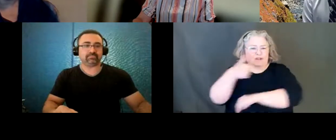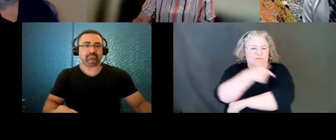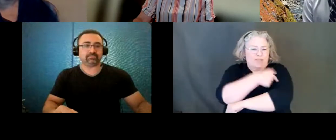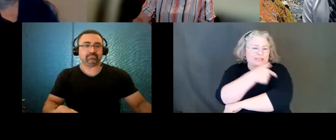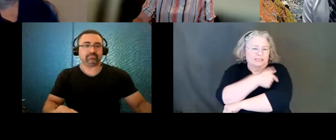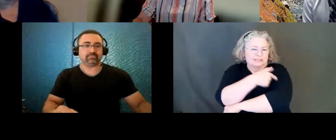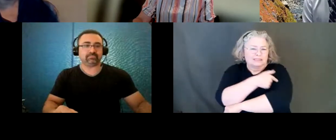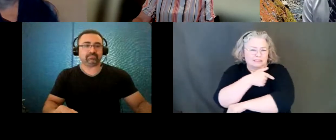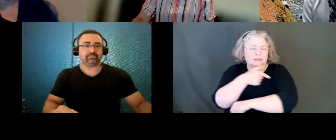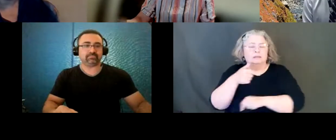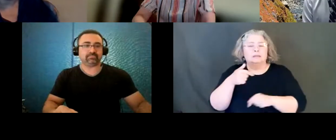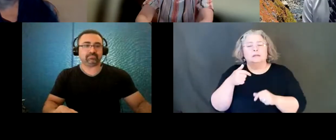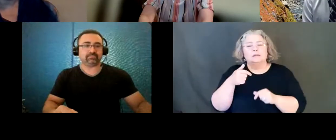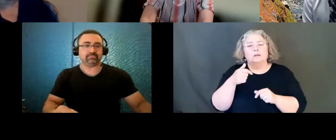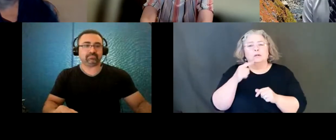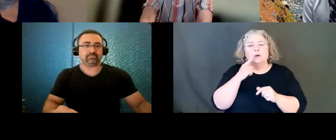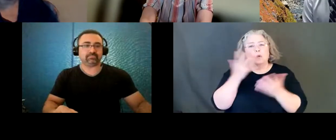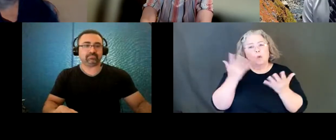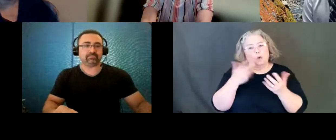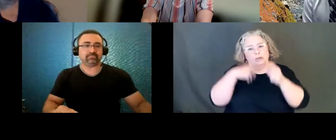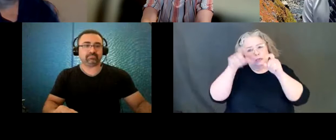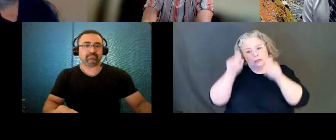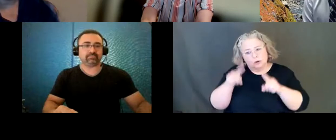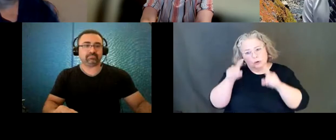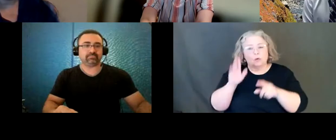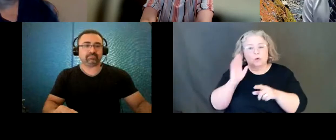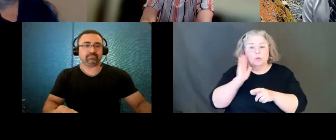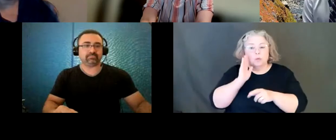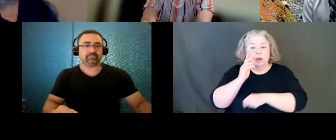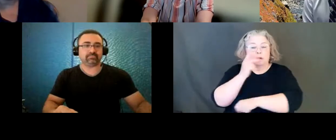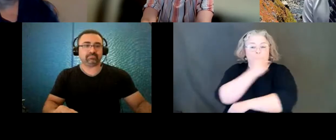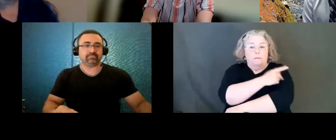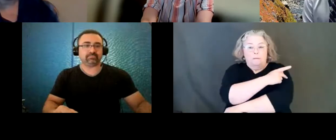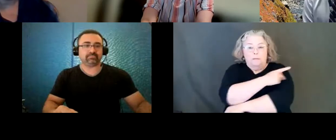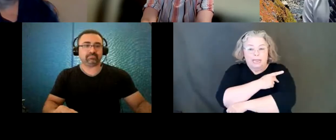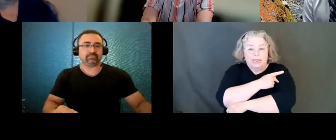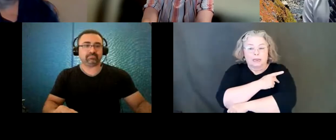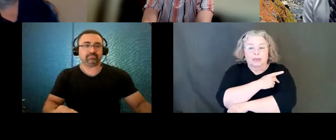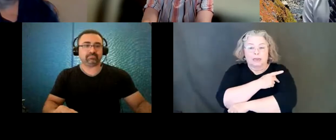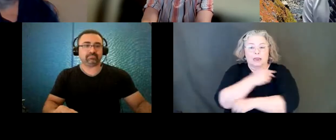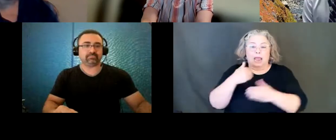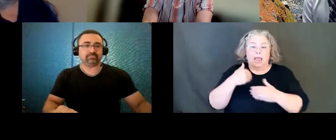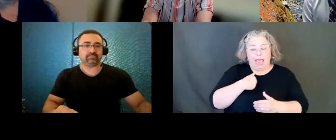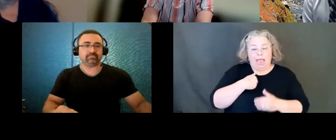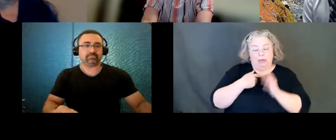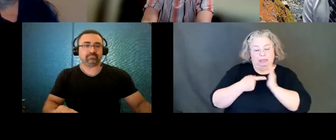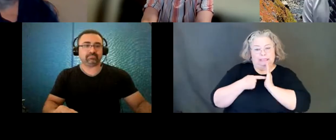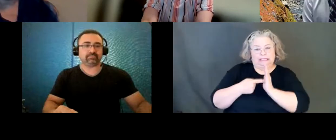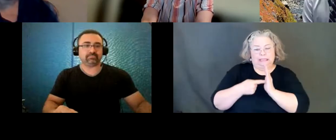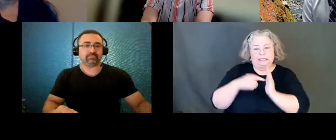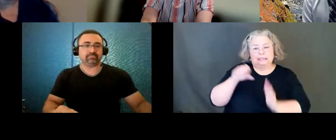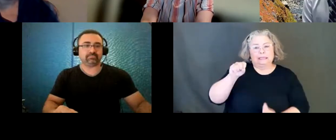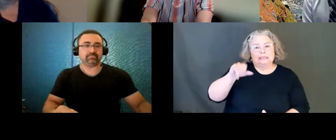what was being tested was whether patients had symptomatic COVID or not. And so